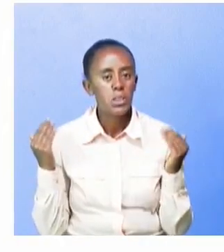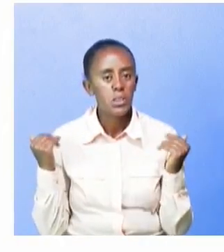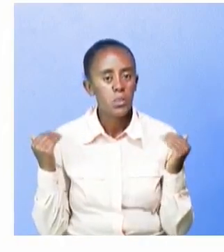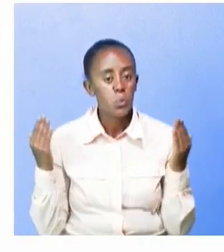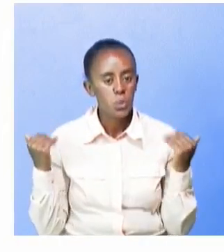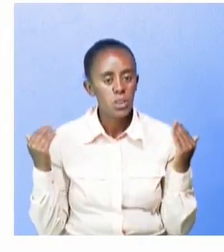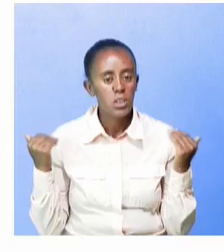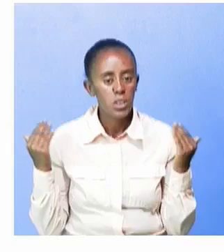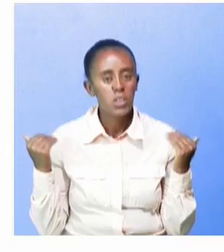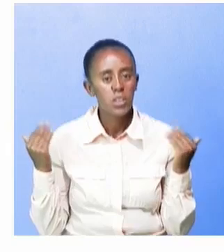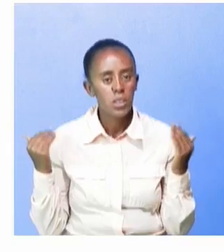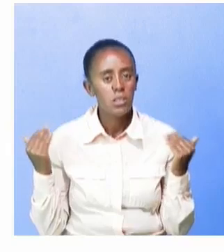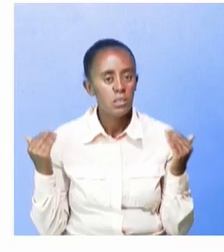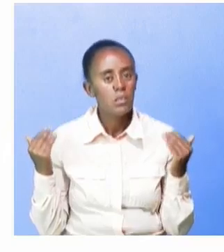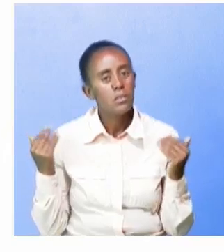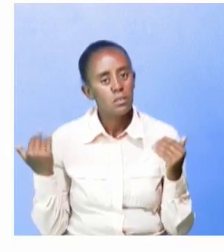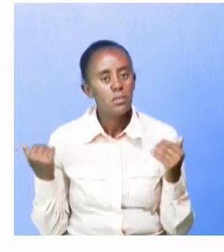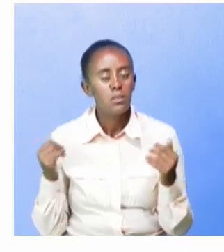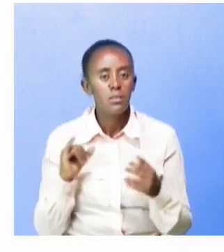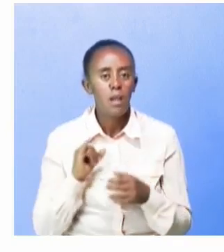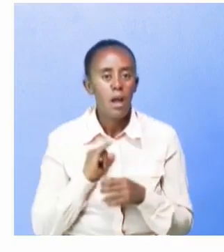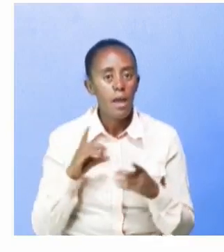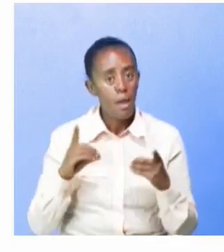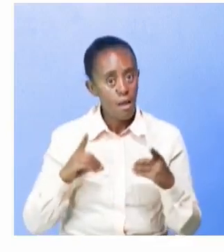I had